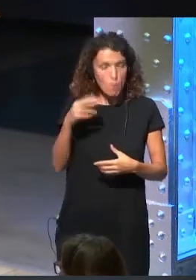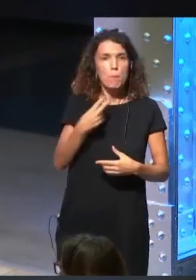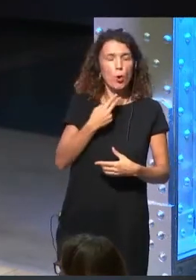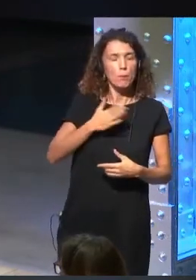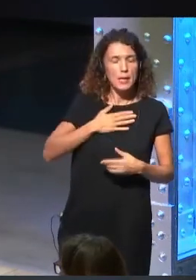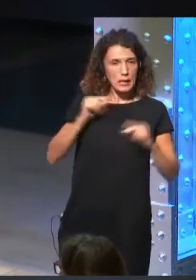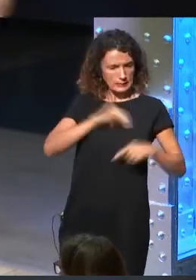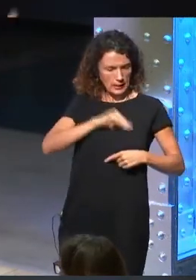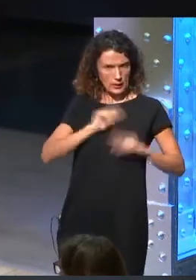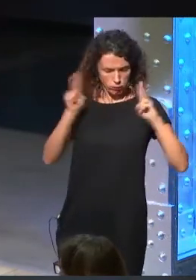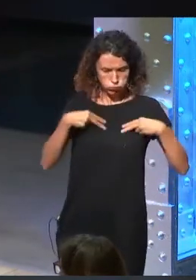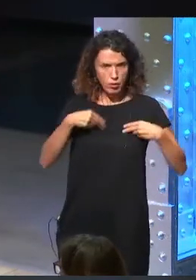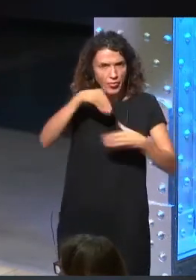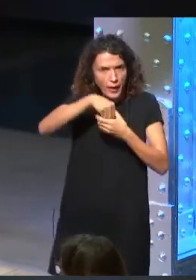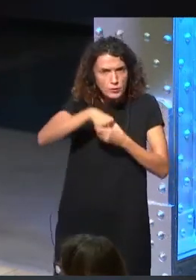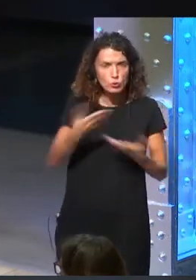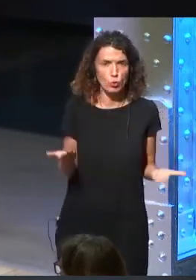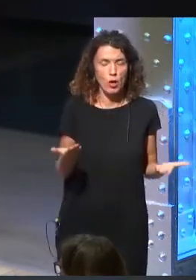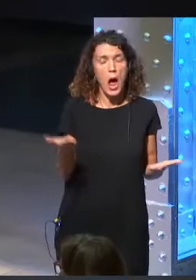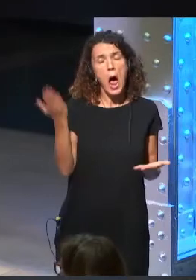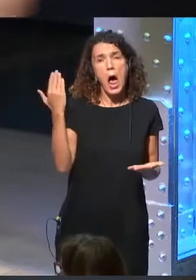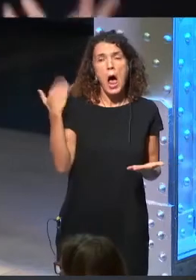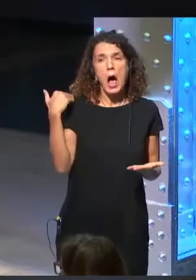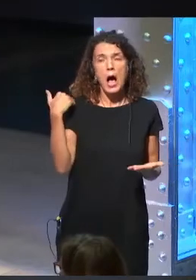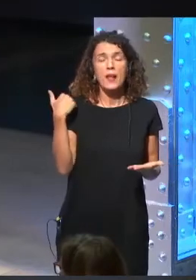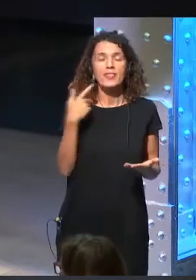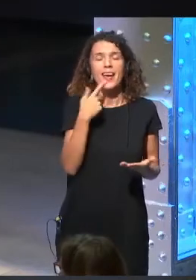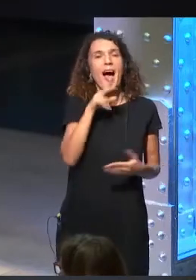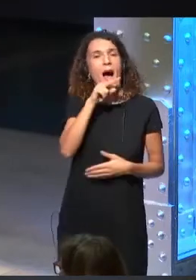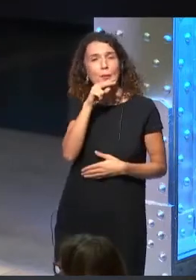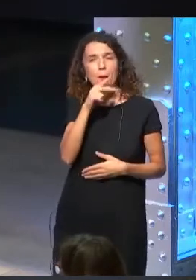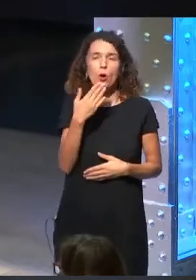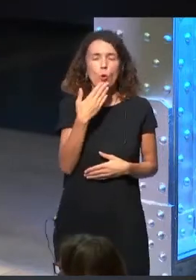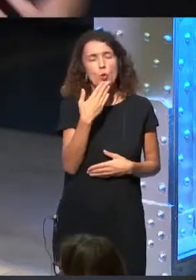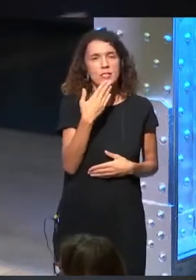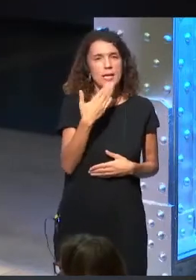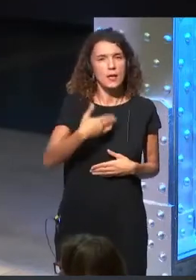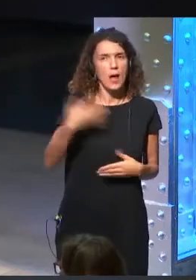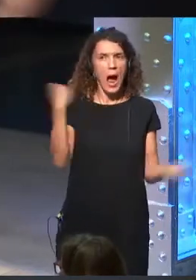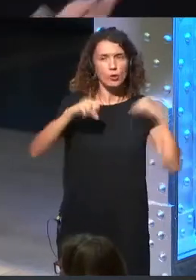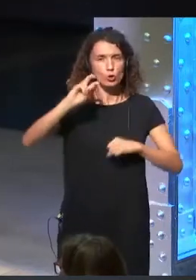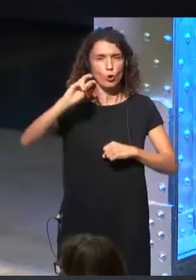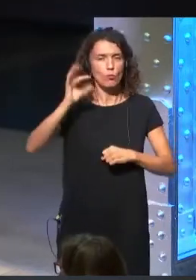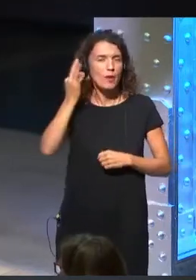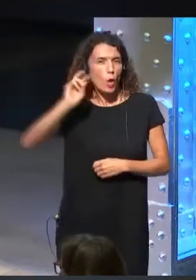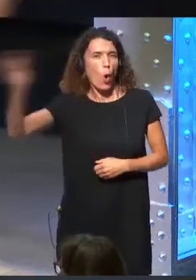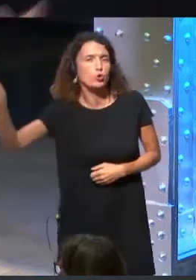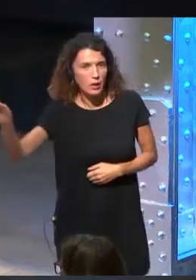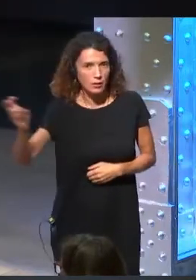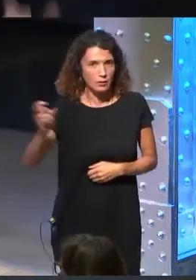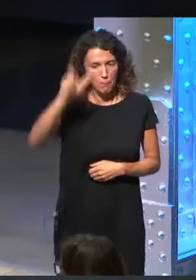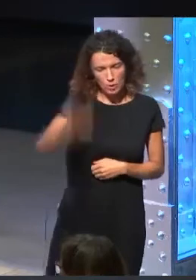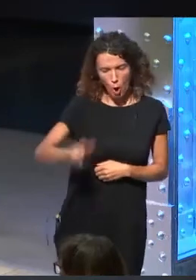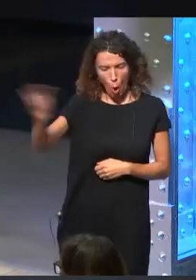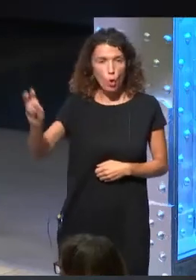Always before, when I'd opened my mouth, it sounded as if I was an actor, as if I was somebody saying something